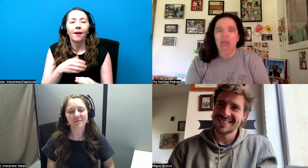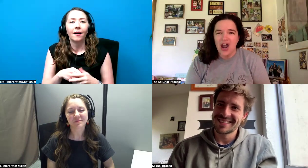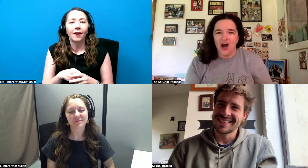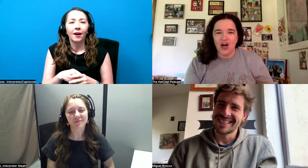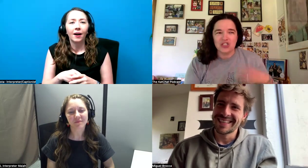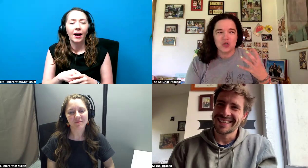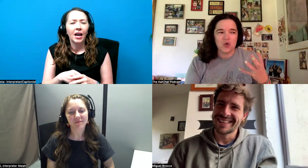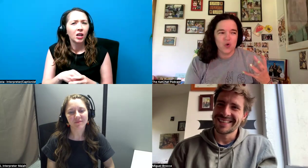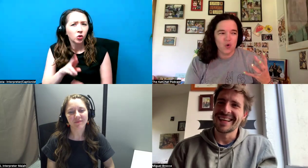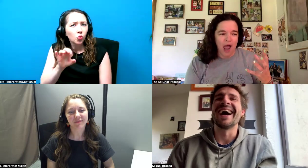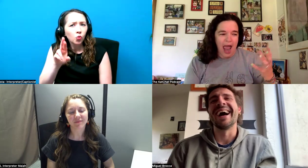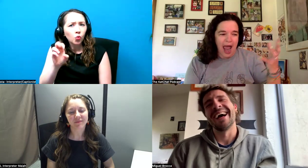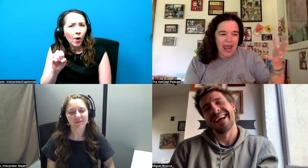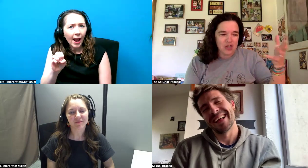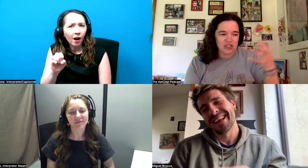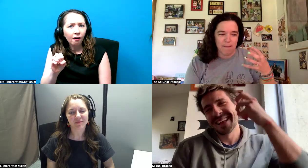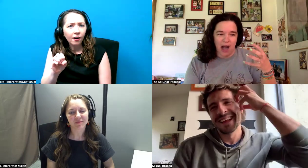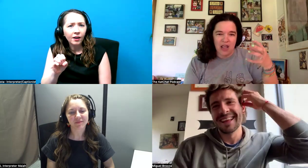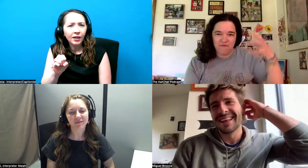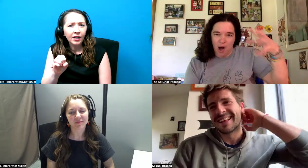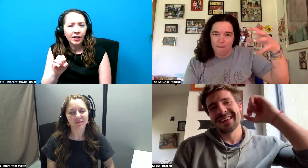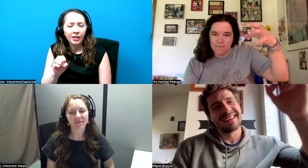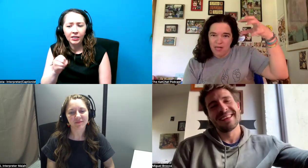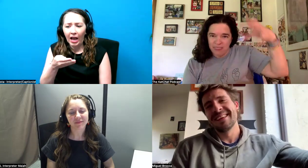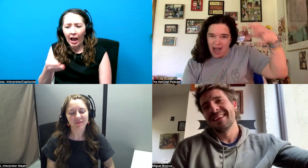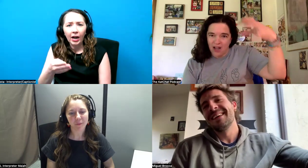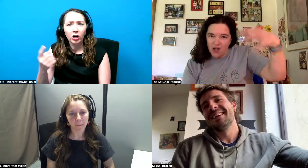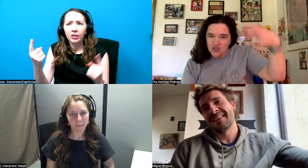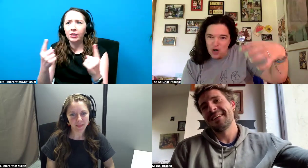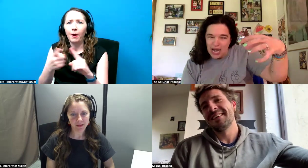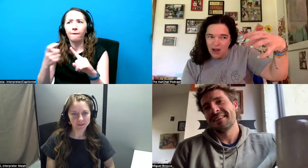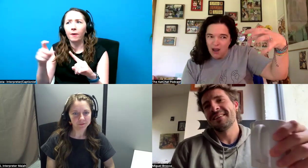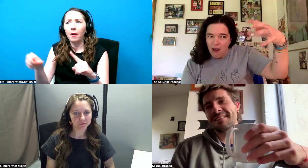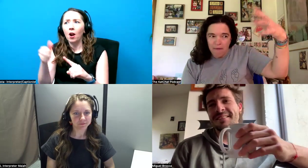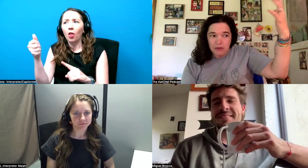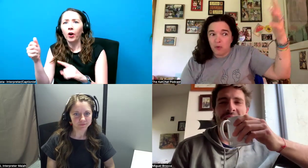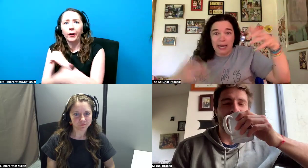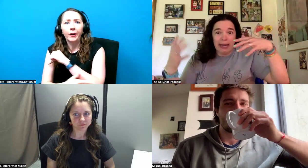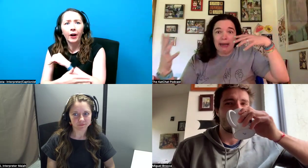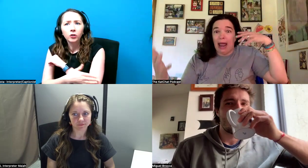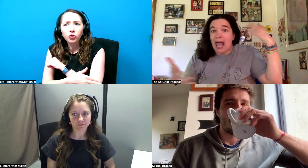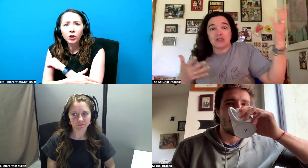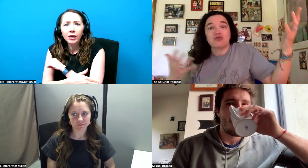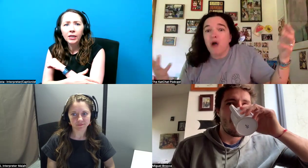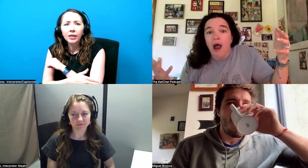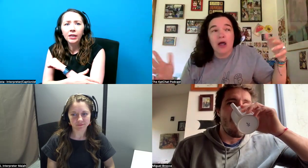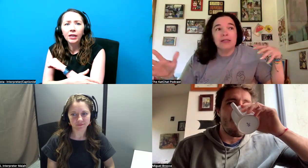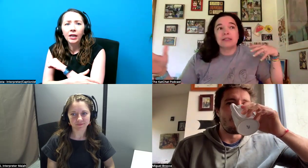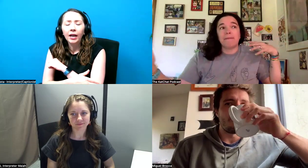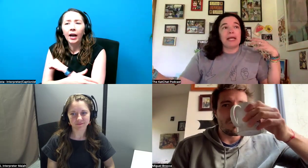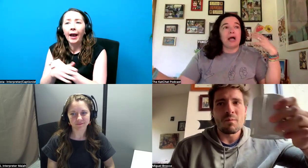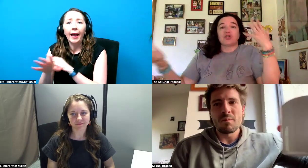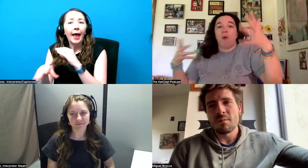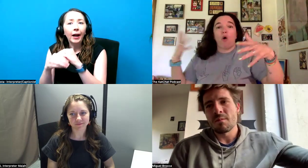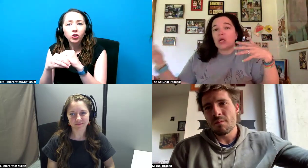very rare to hire somebody from that country Yeah. be an extra,